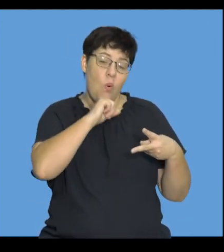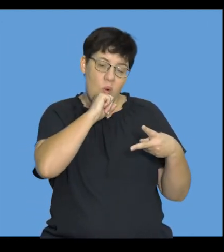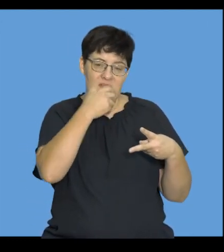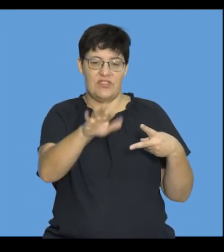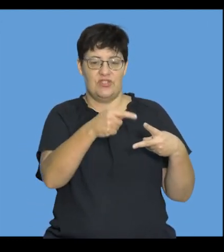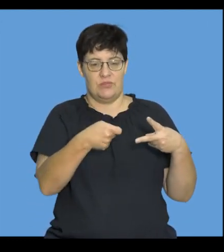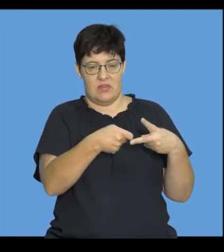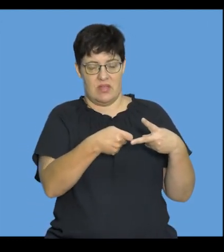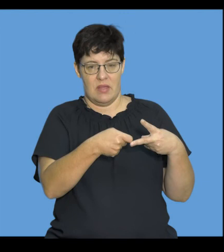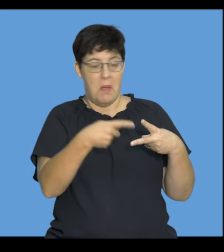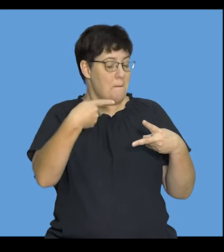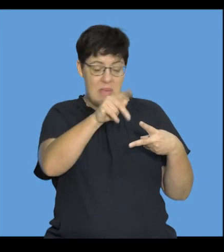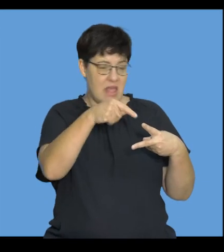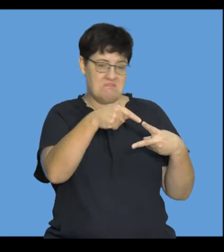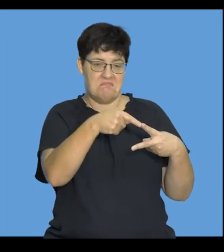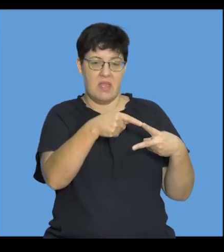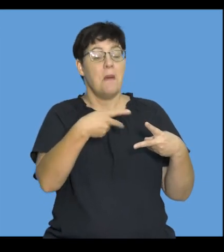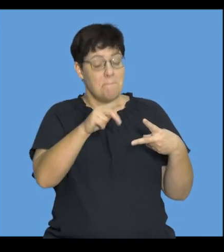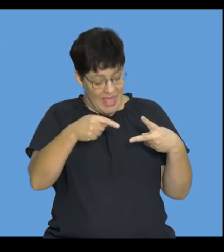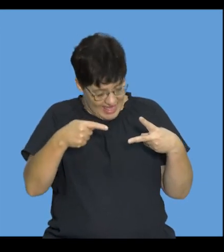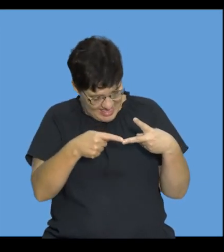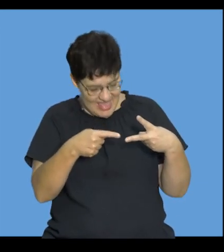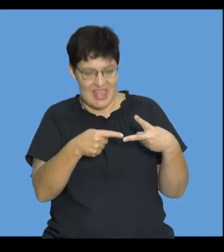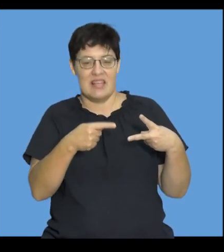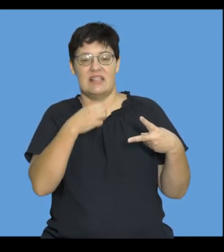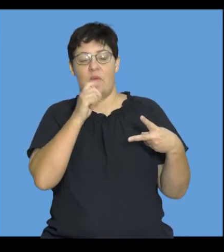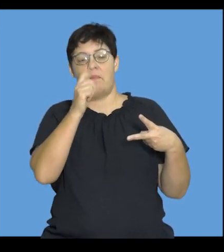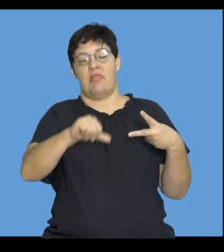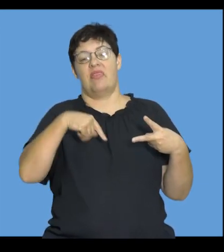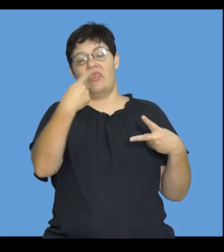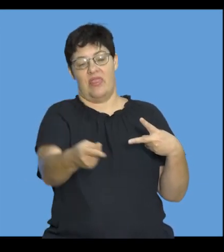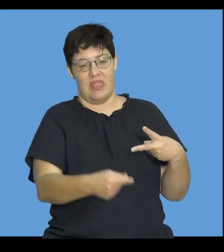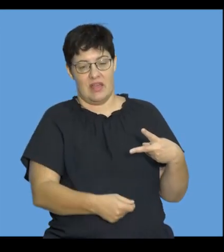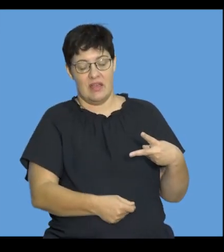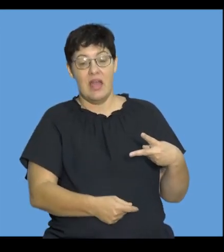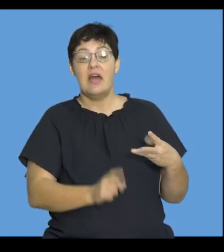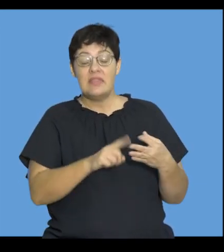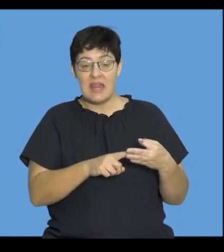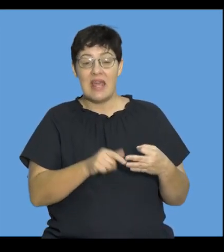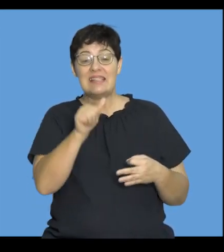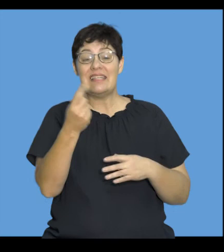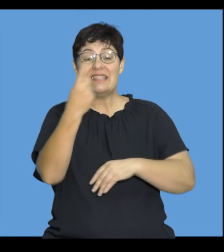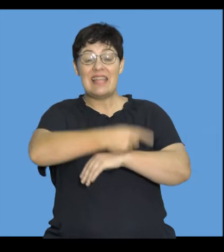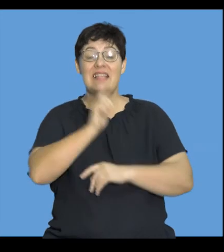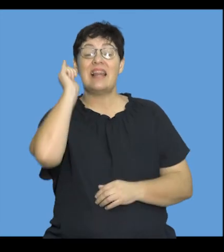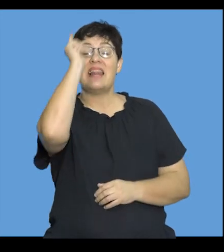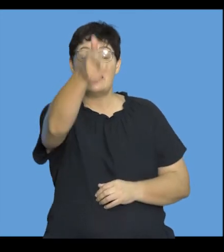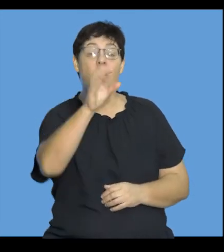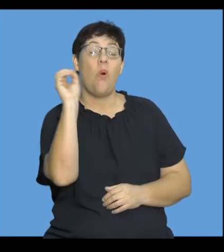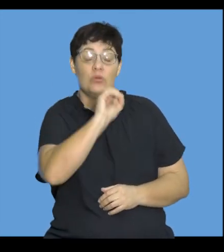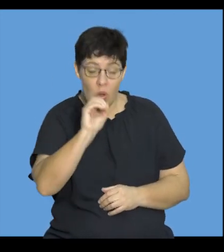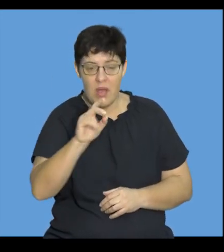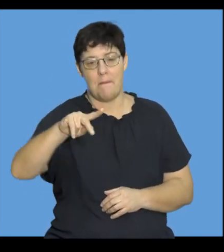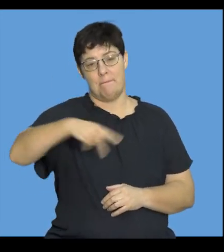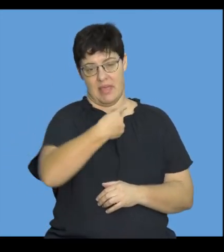right? 30% will pay you in September and 18% will pay you in October.